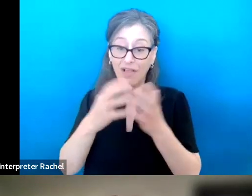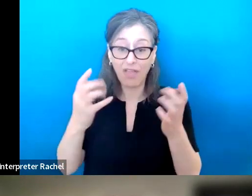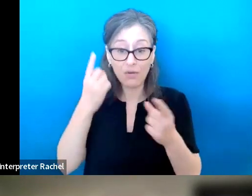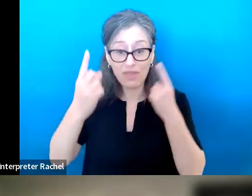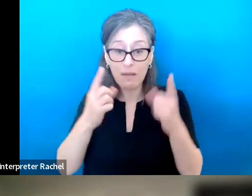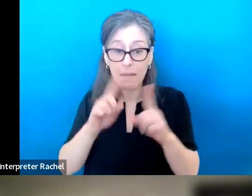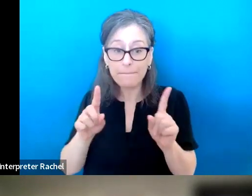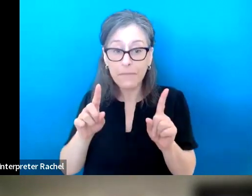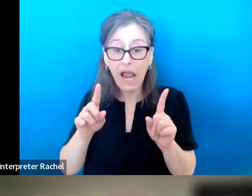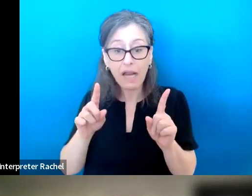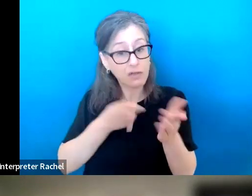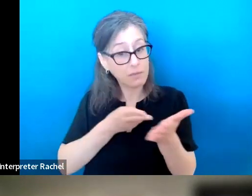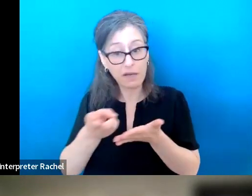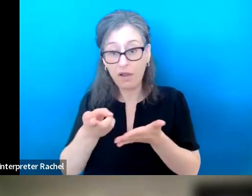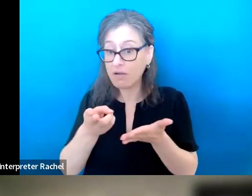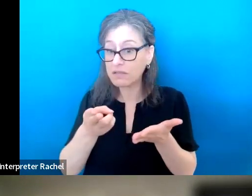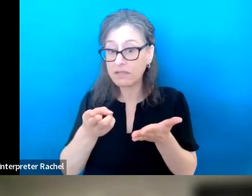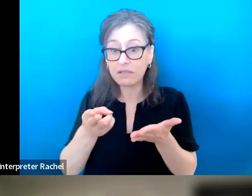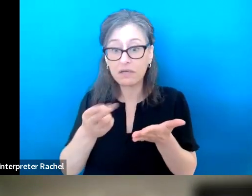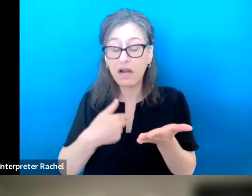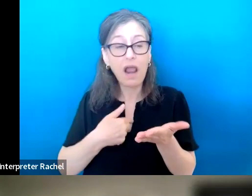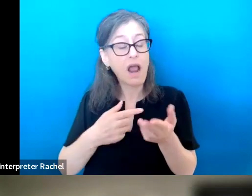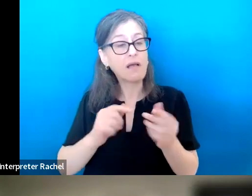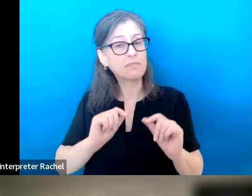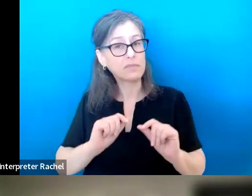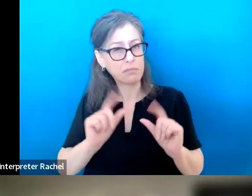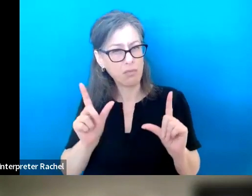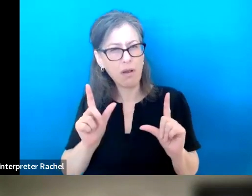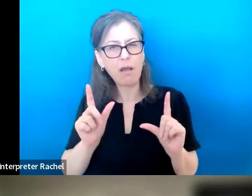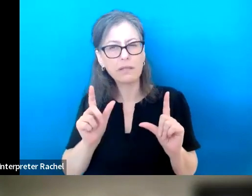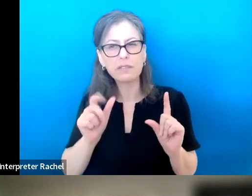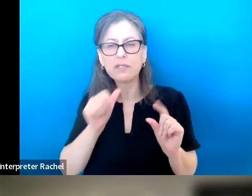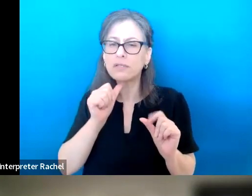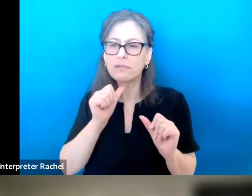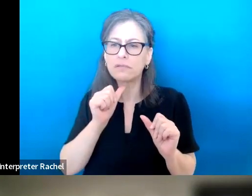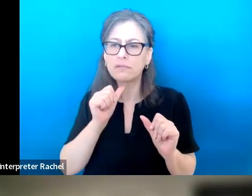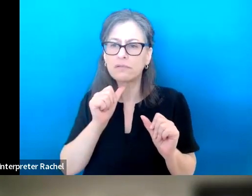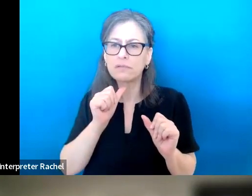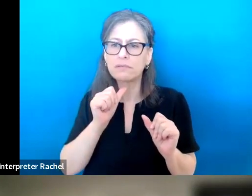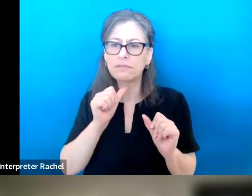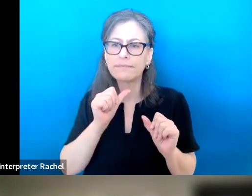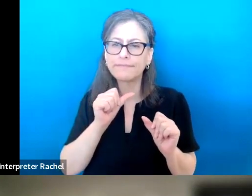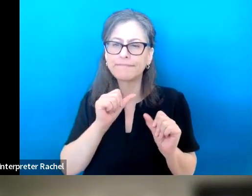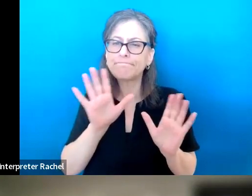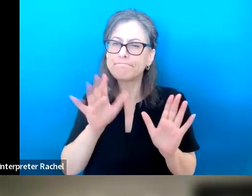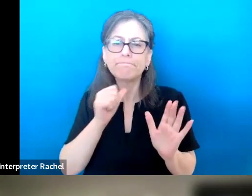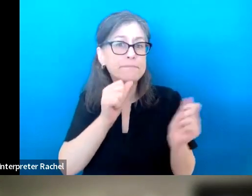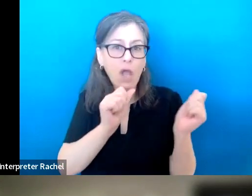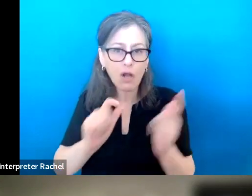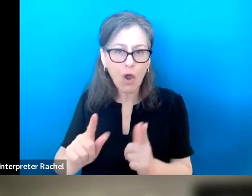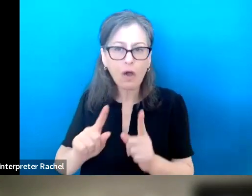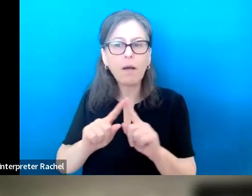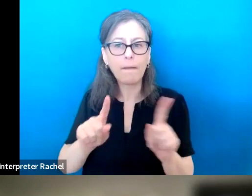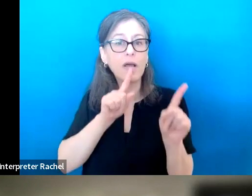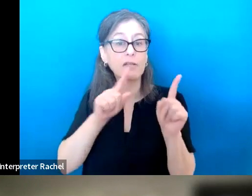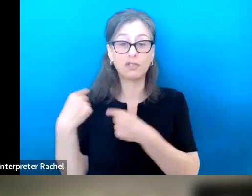to be honest, I'm quite surprised by, not all by any account, the reaction sometimes